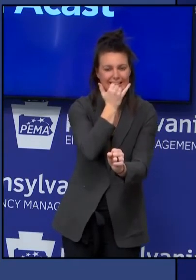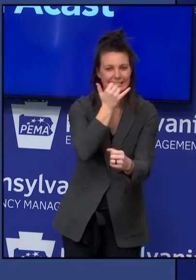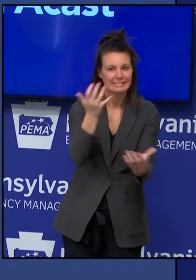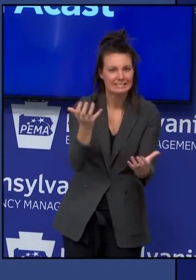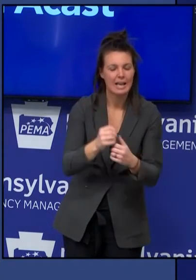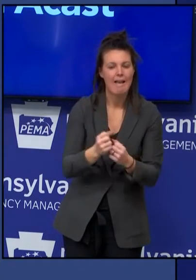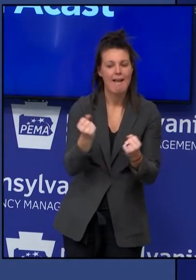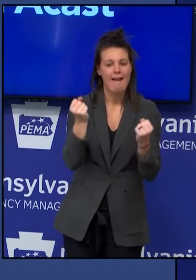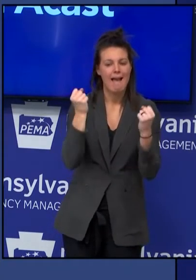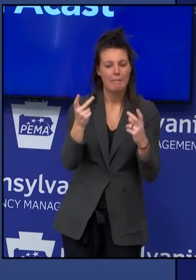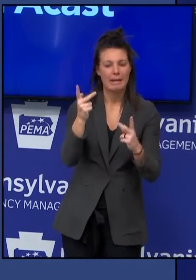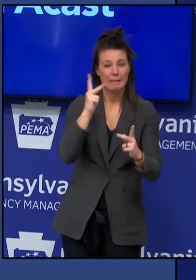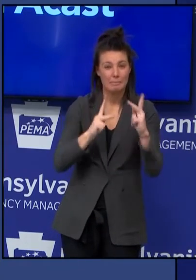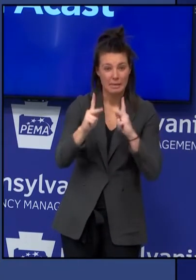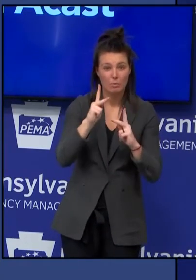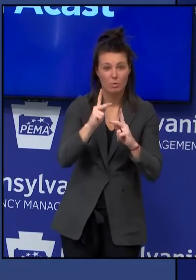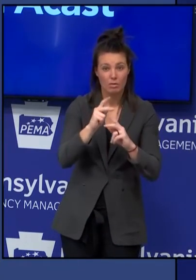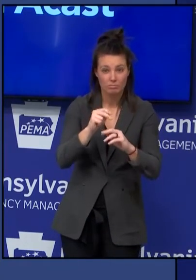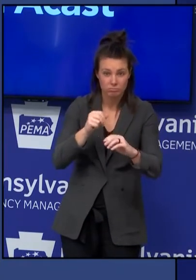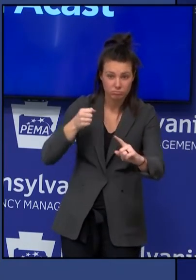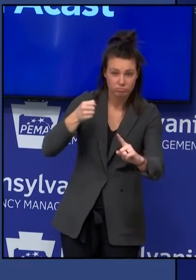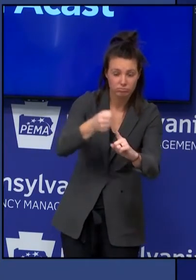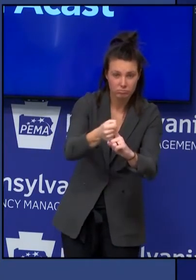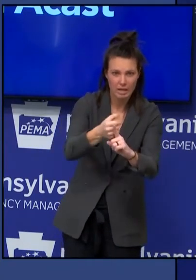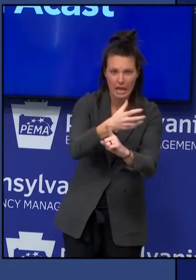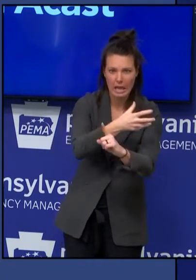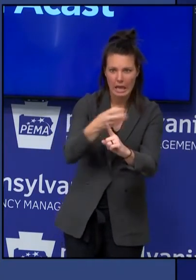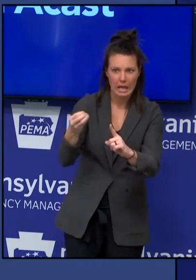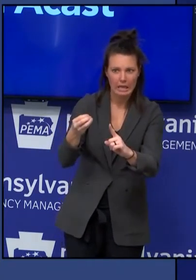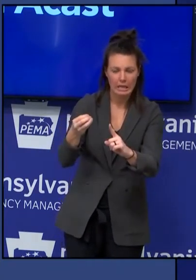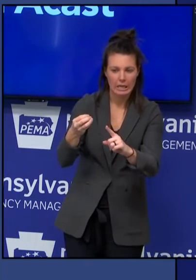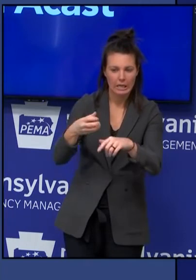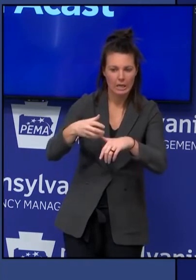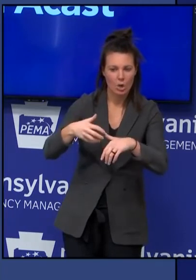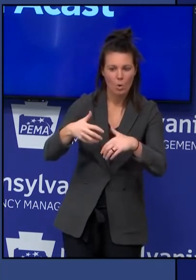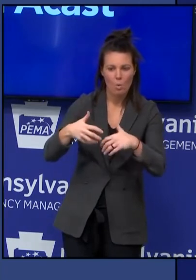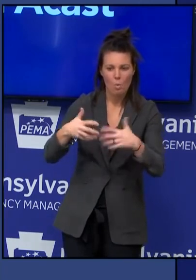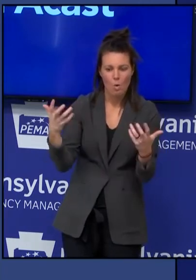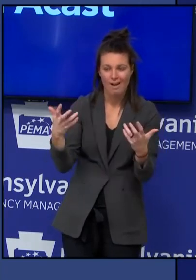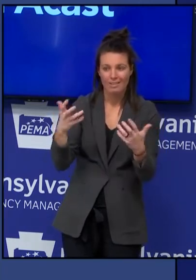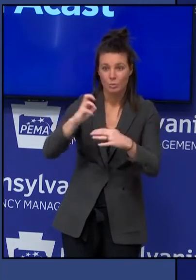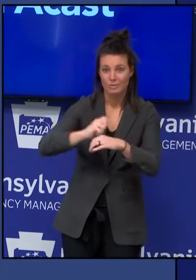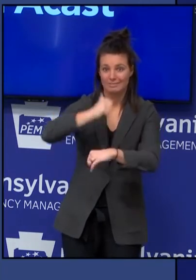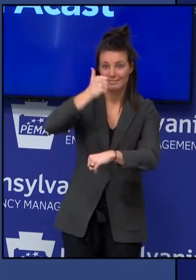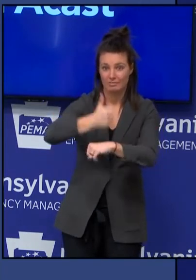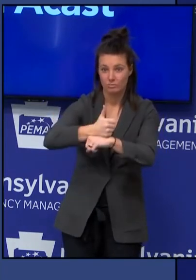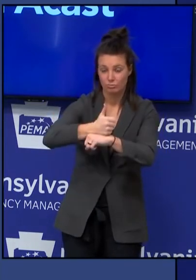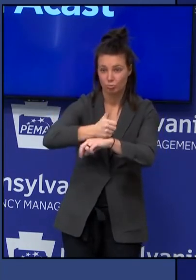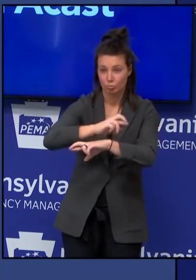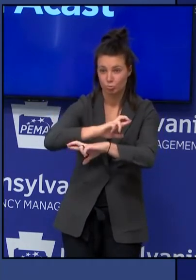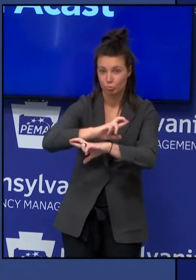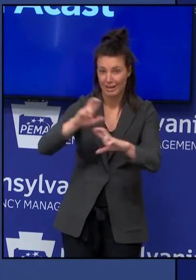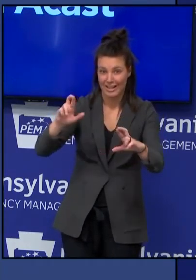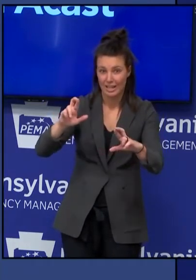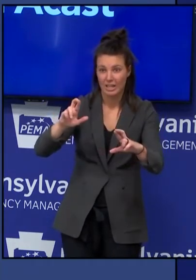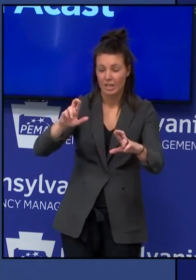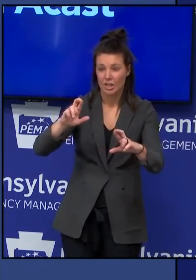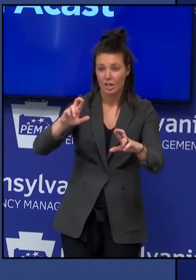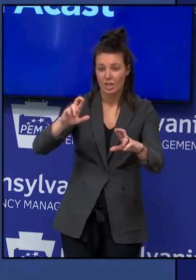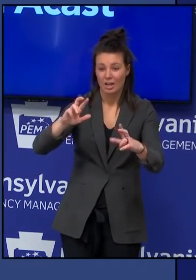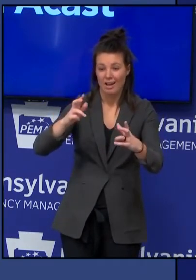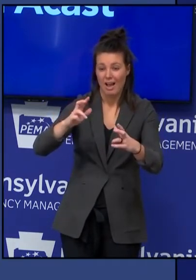many people are impacted, and what mechanisms are there in place, weren't in place,